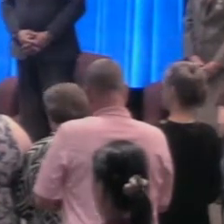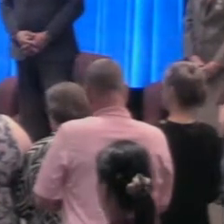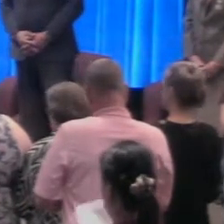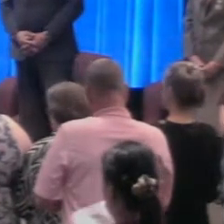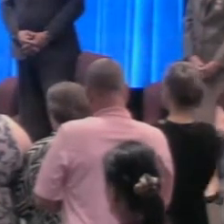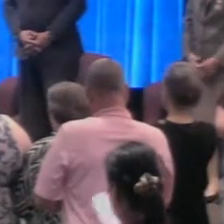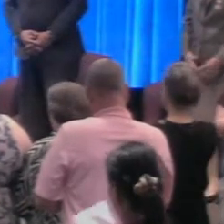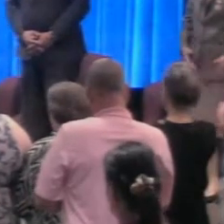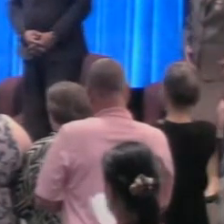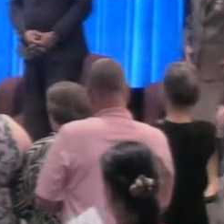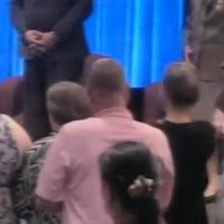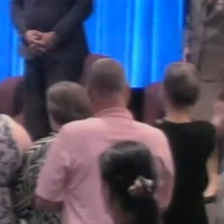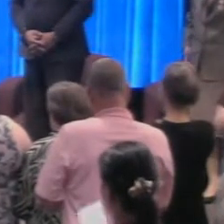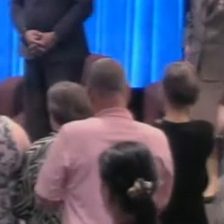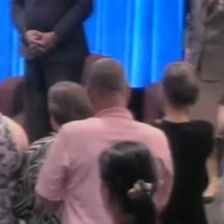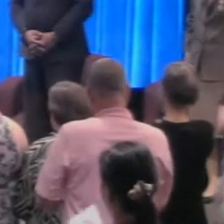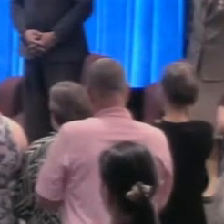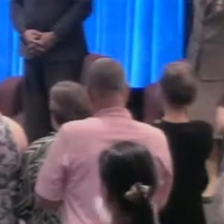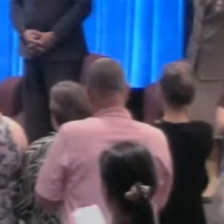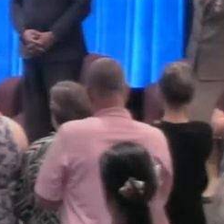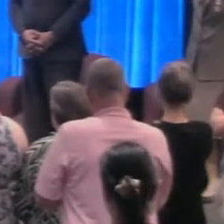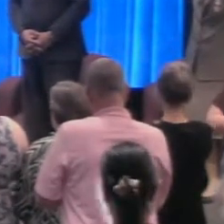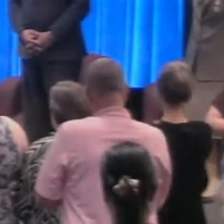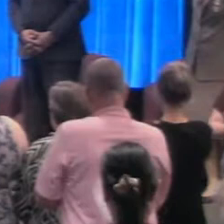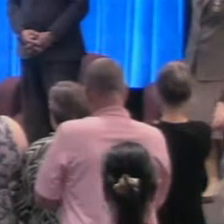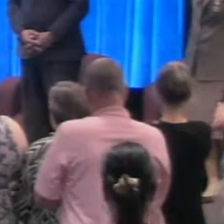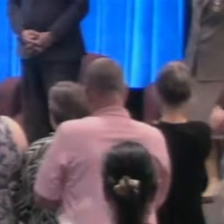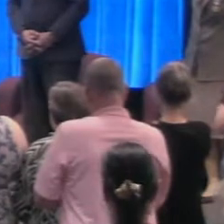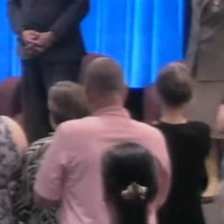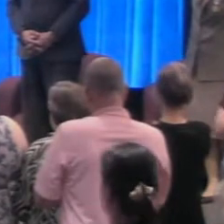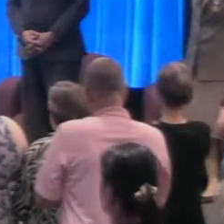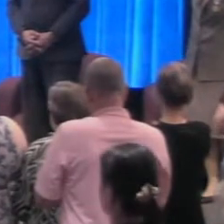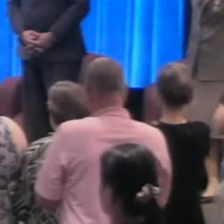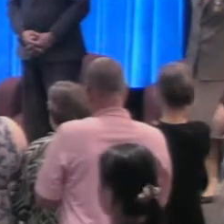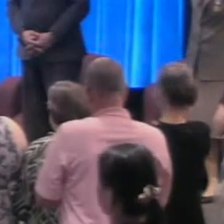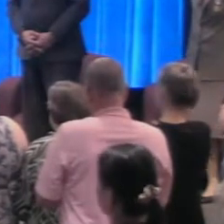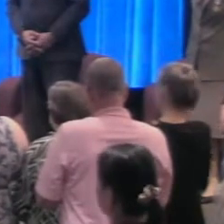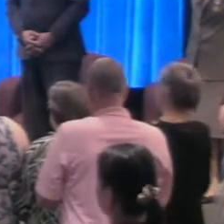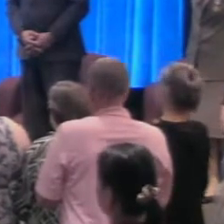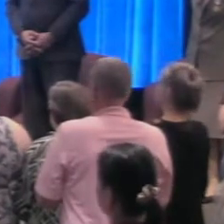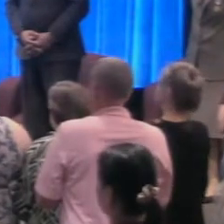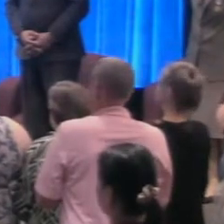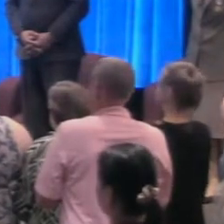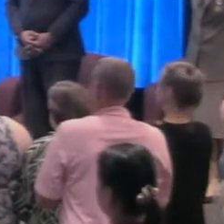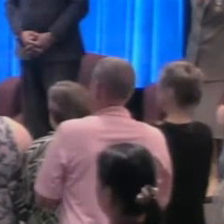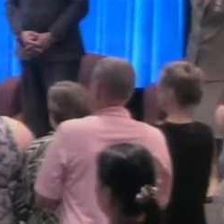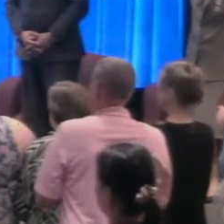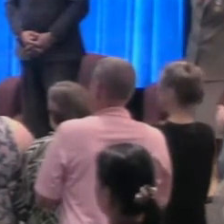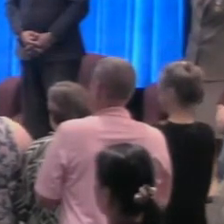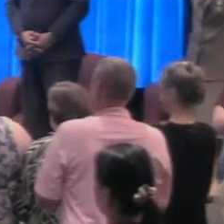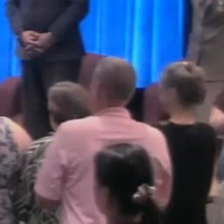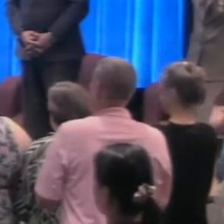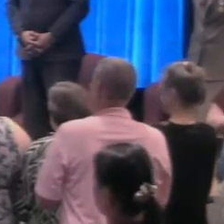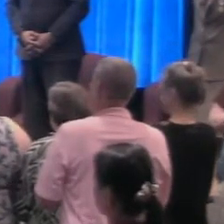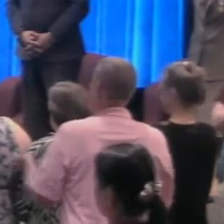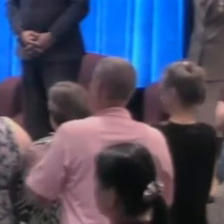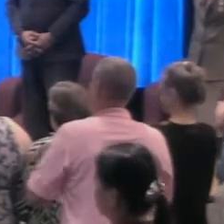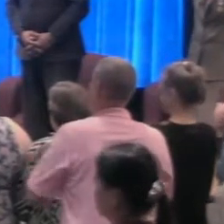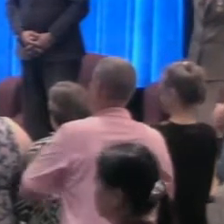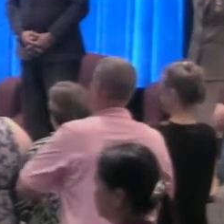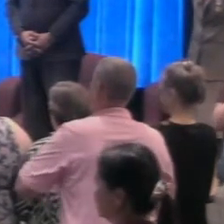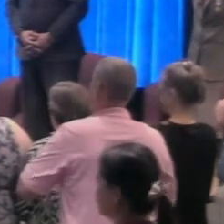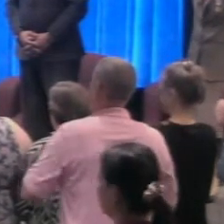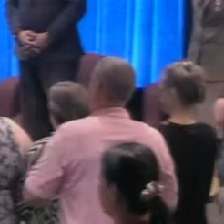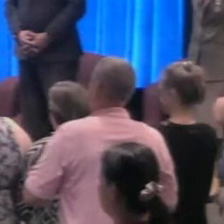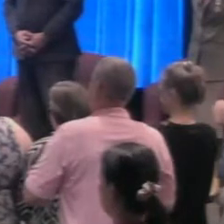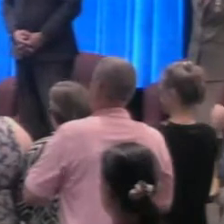ceremony. You're invited to join us in congratulating retired Miss Janet Miller and her family in the back of the room. Please help yourselves to food and beverages. Please wait